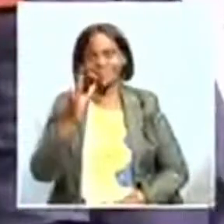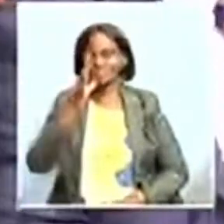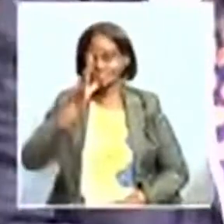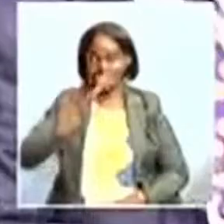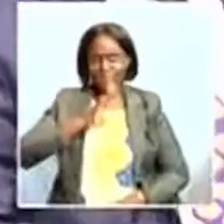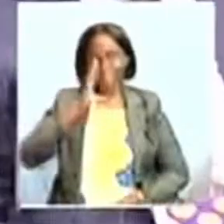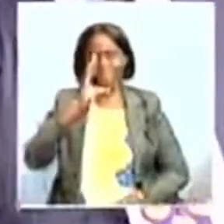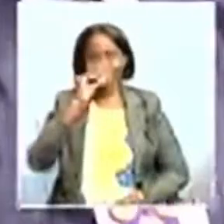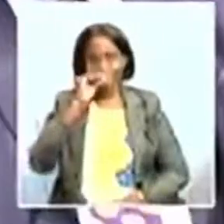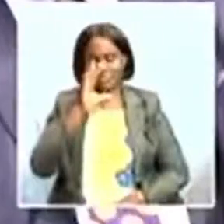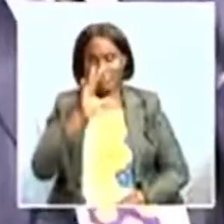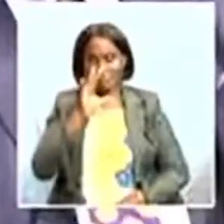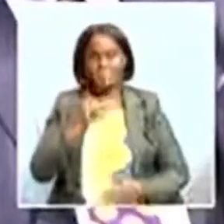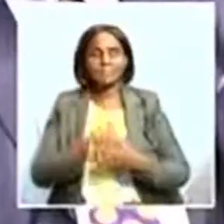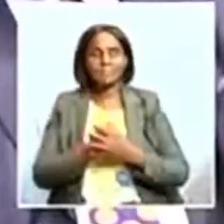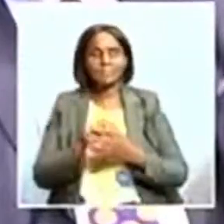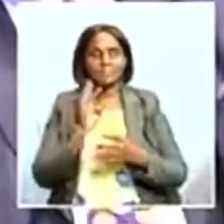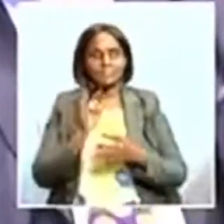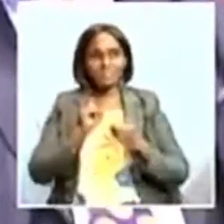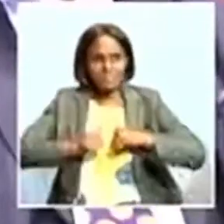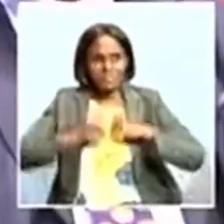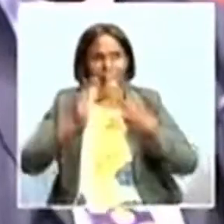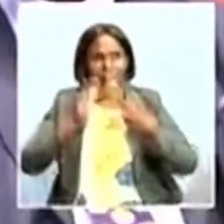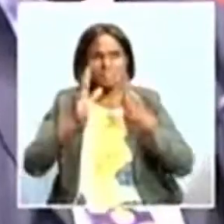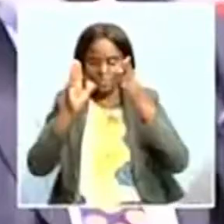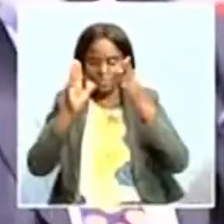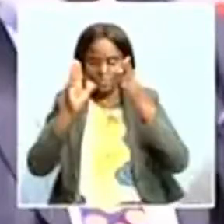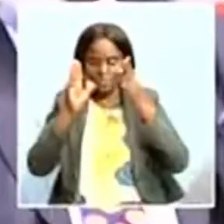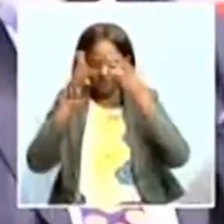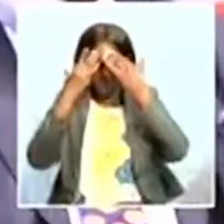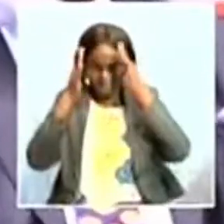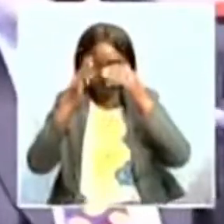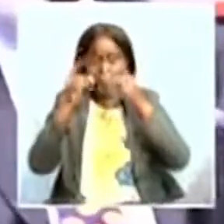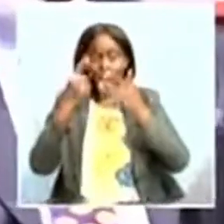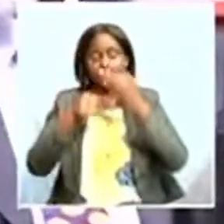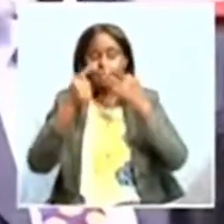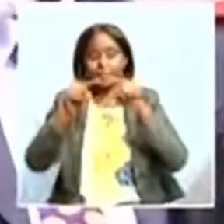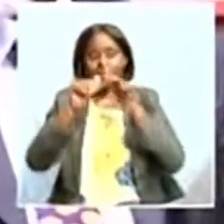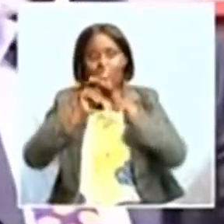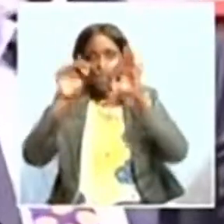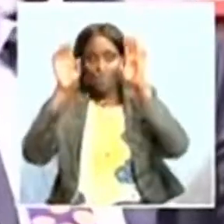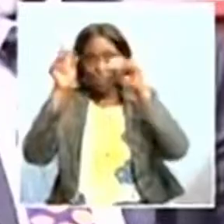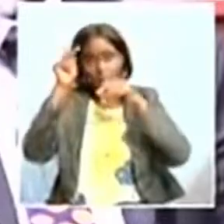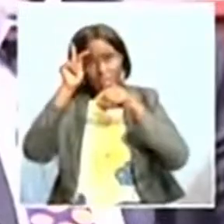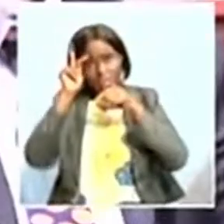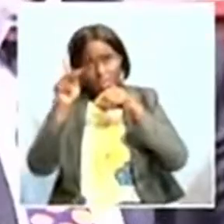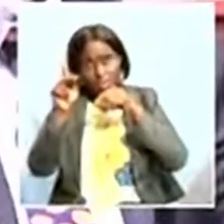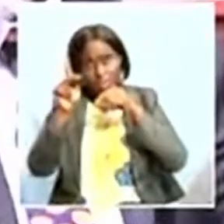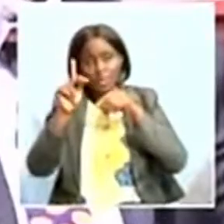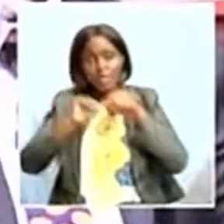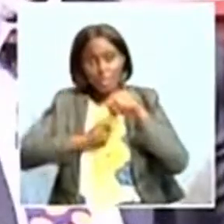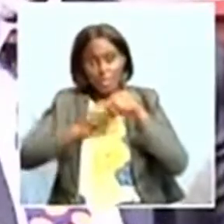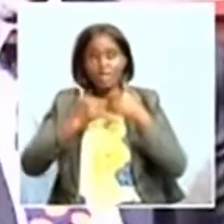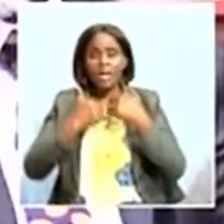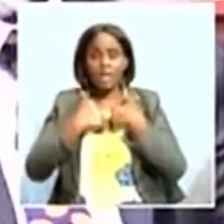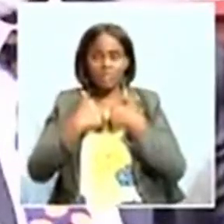Madam Speaker, we are very much aware of what's happening in Kitwe. We have